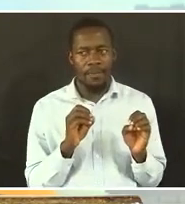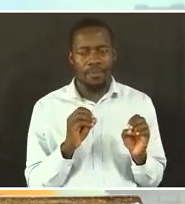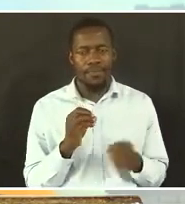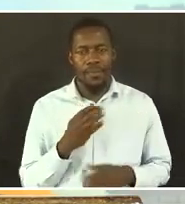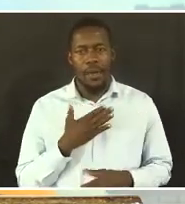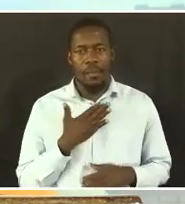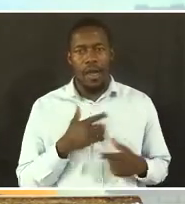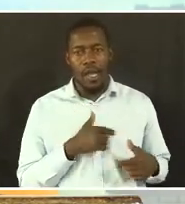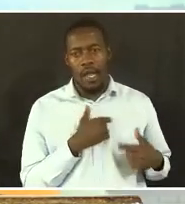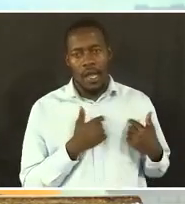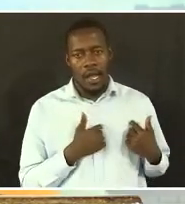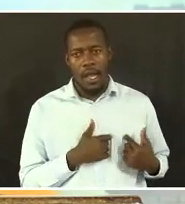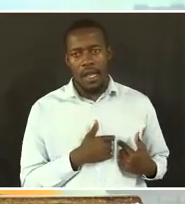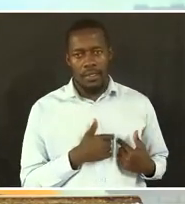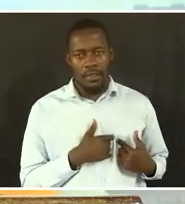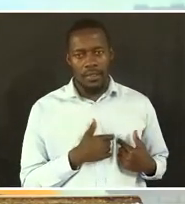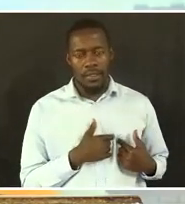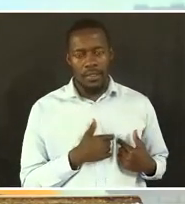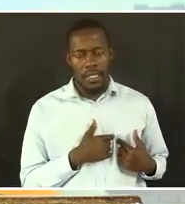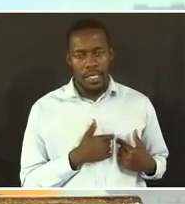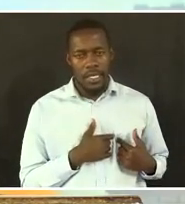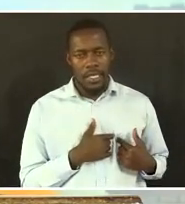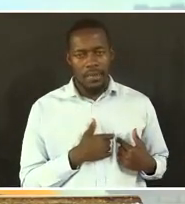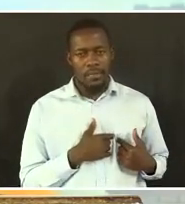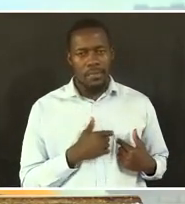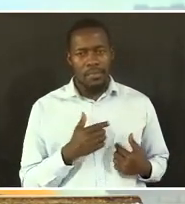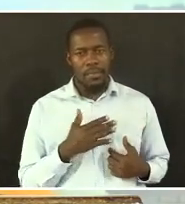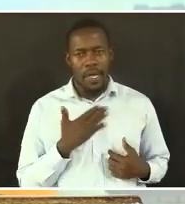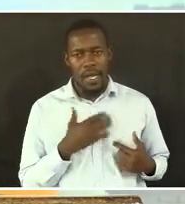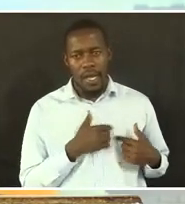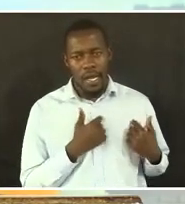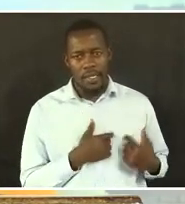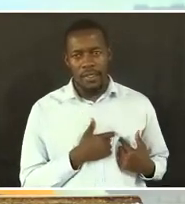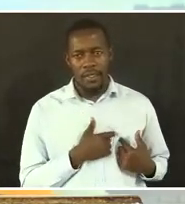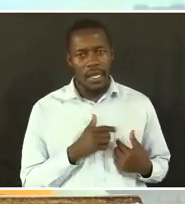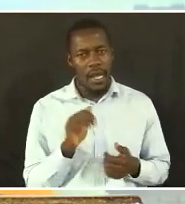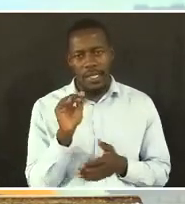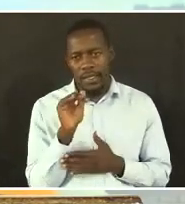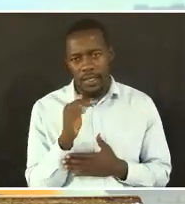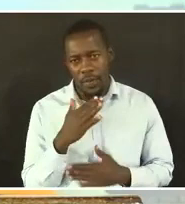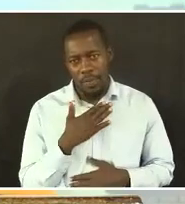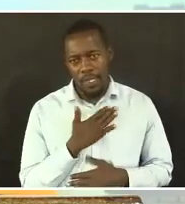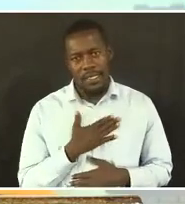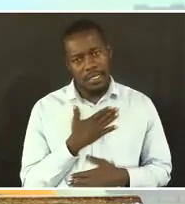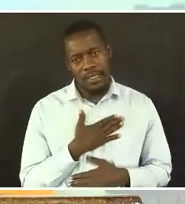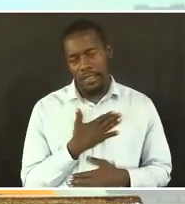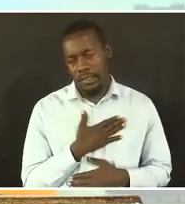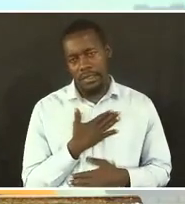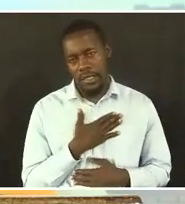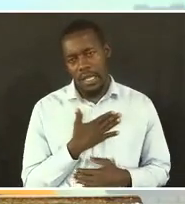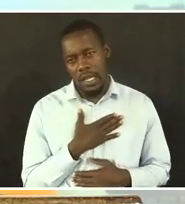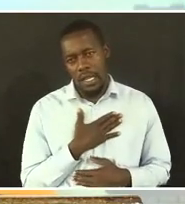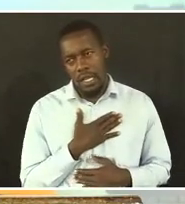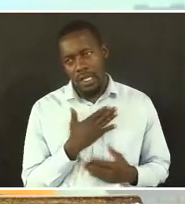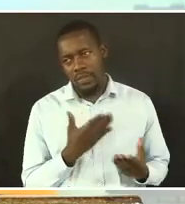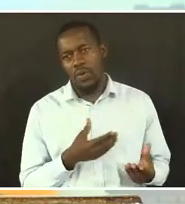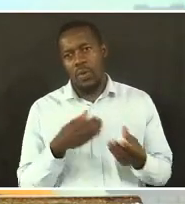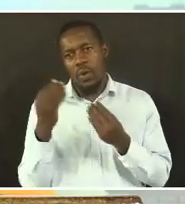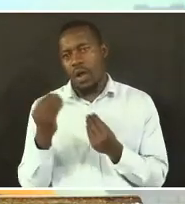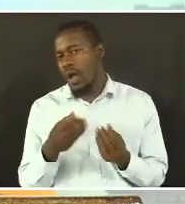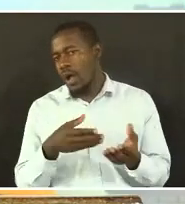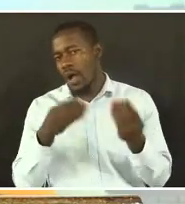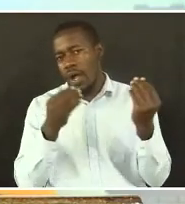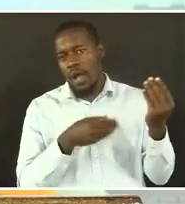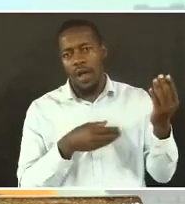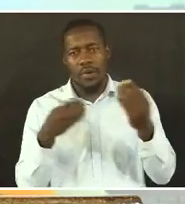heart reaches out to church members. And I am begging you today that please let's go out and let's